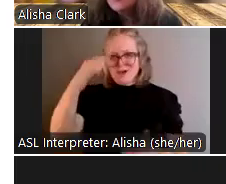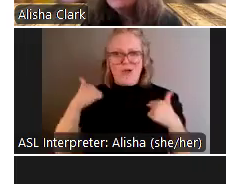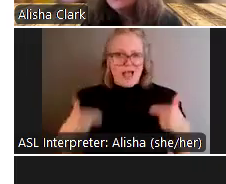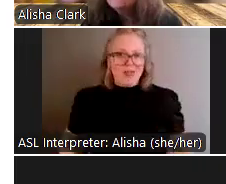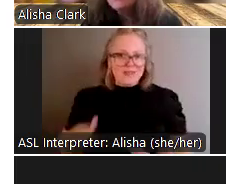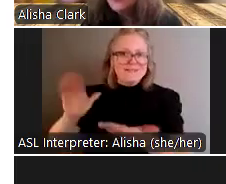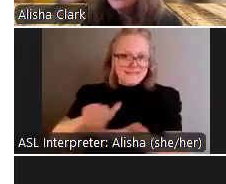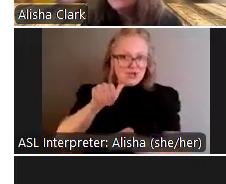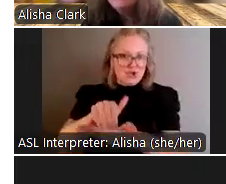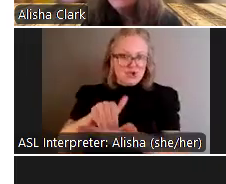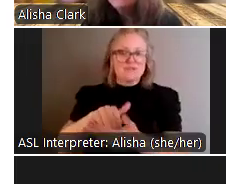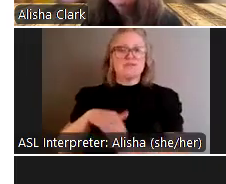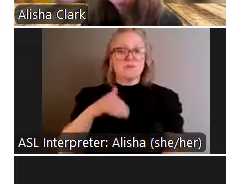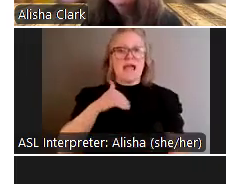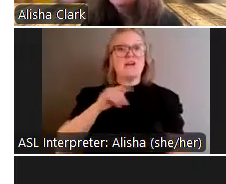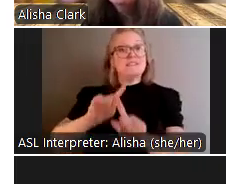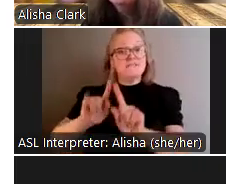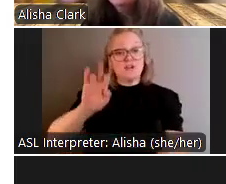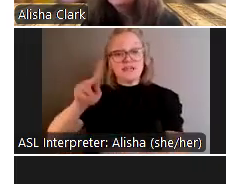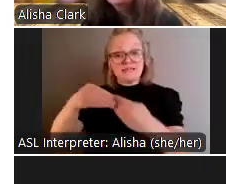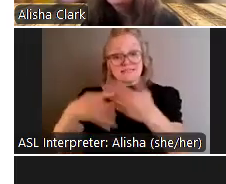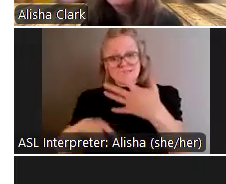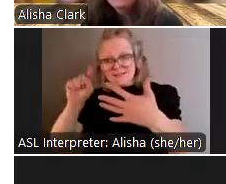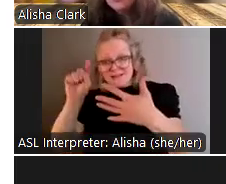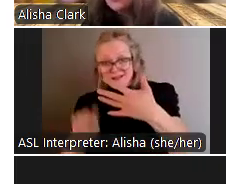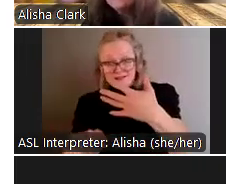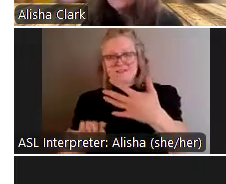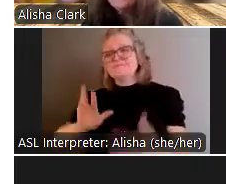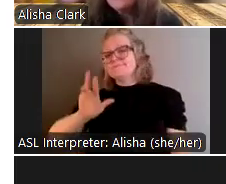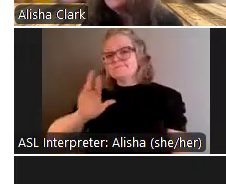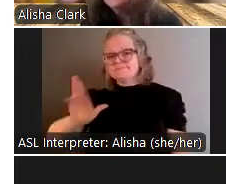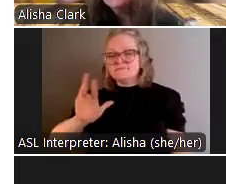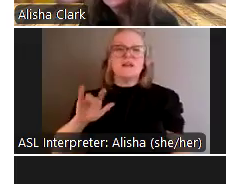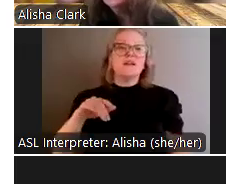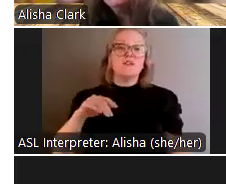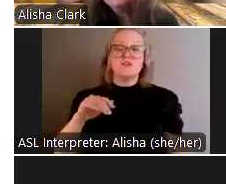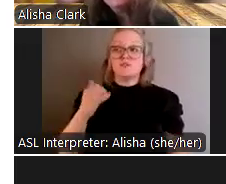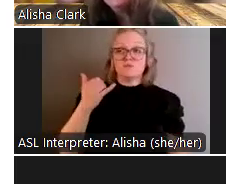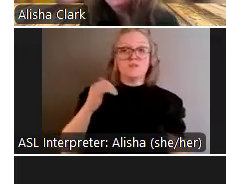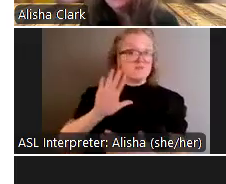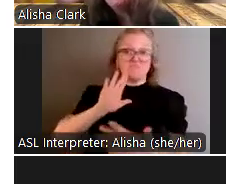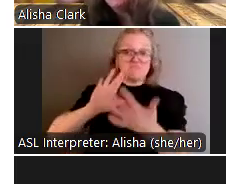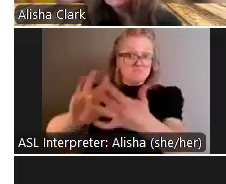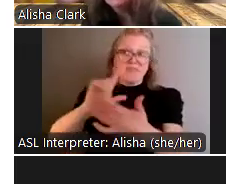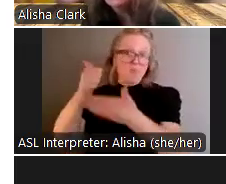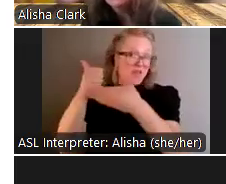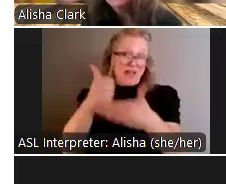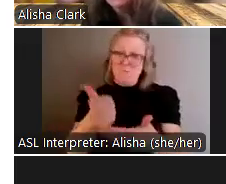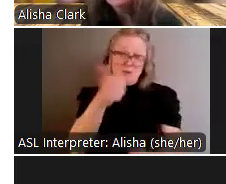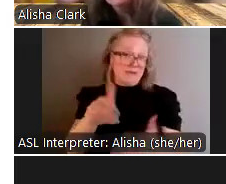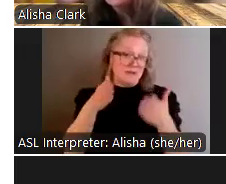to those of your area, and you can reach out to them and they will assist you in any way